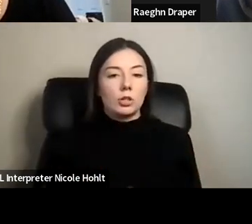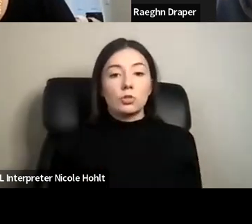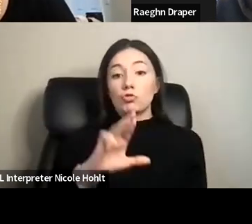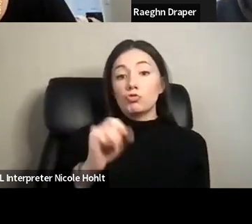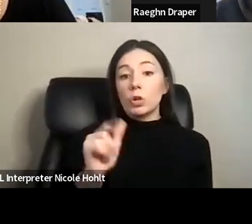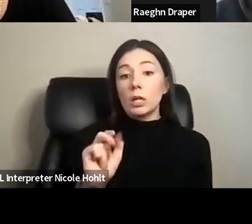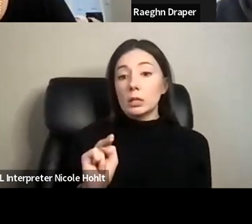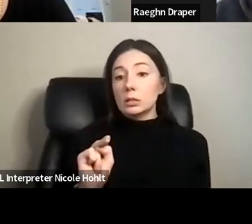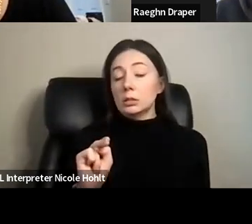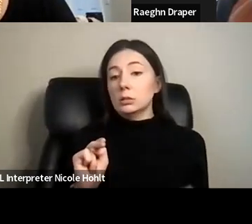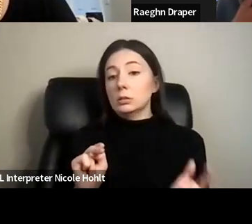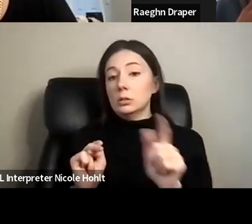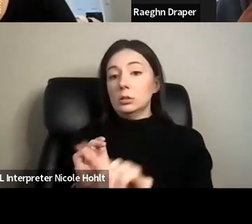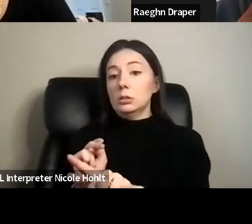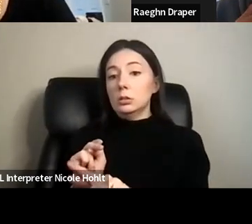Raeghn?